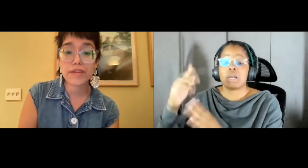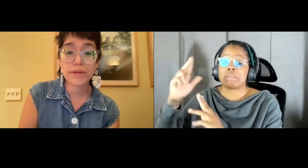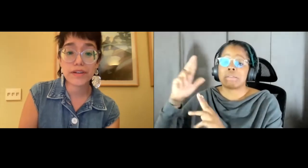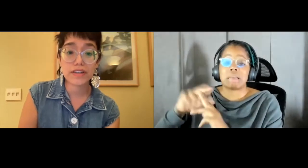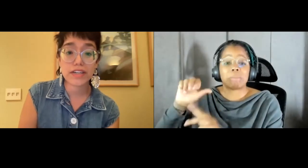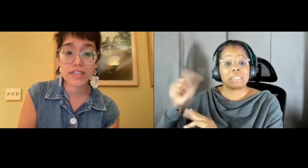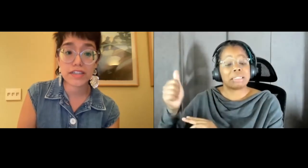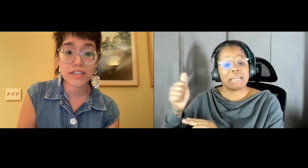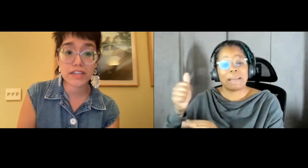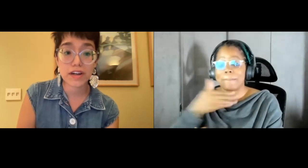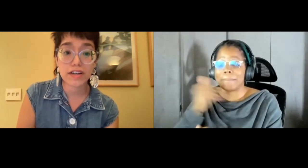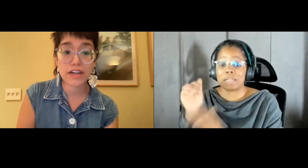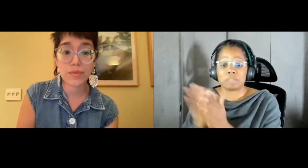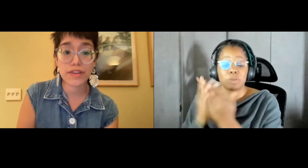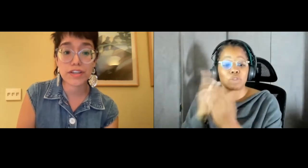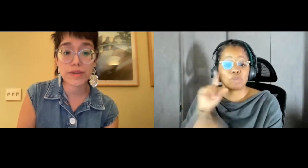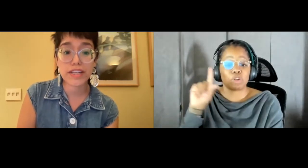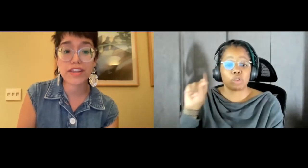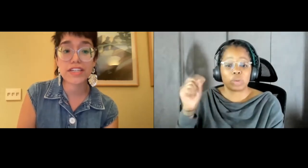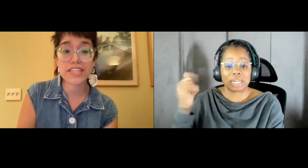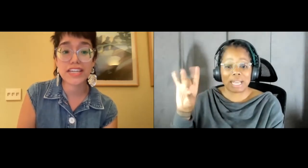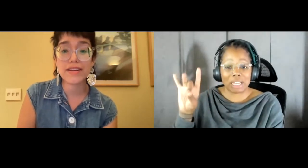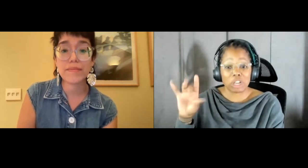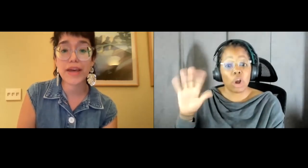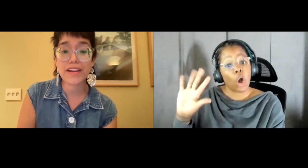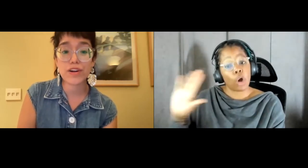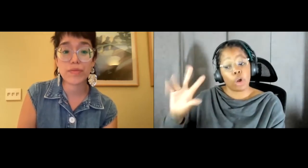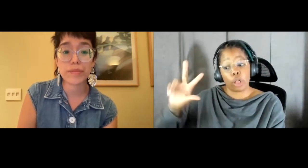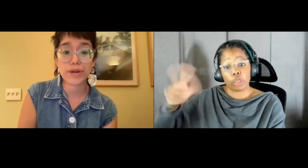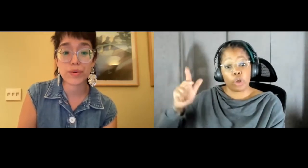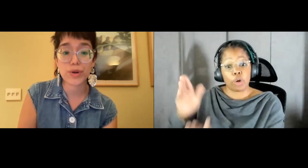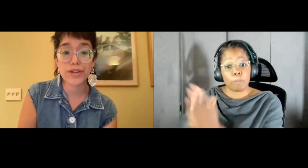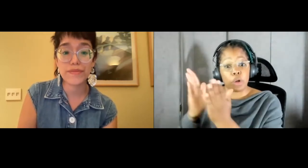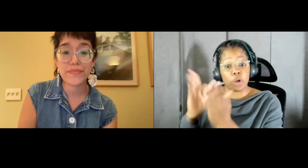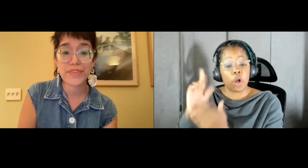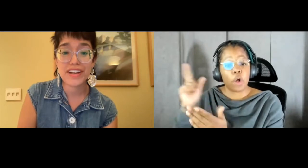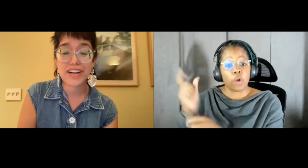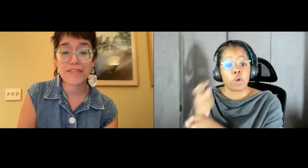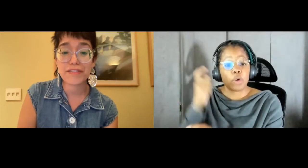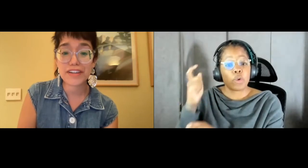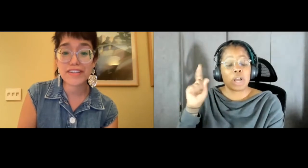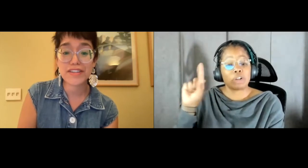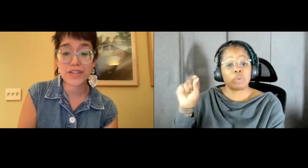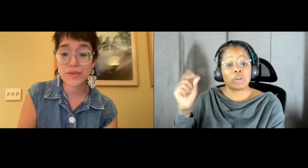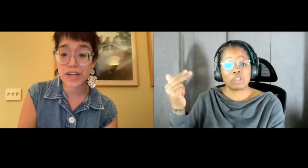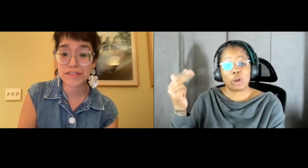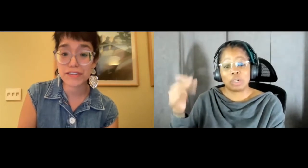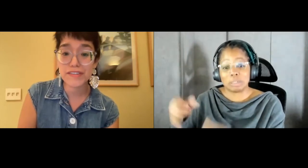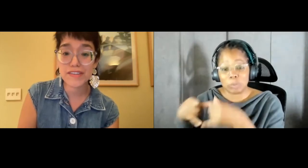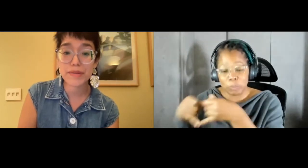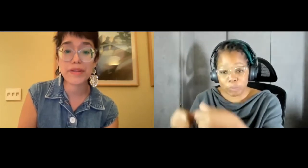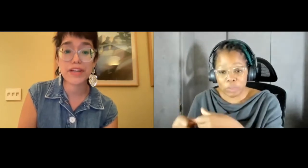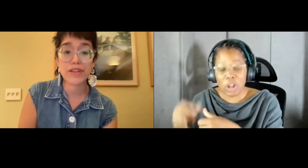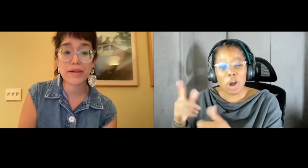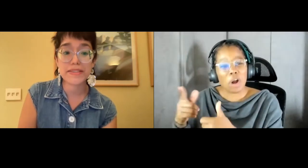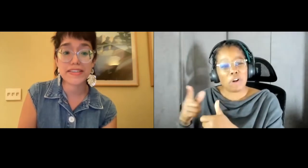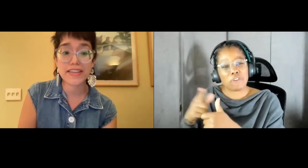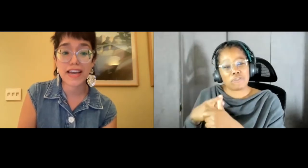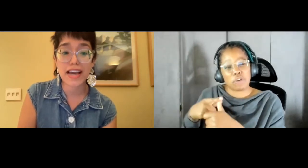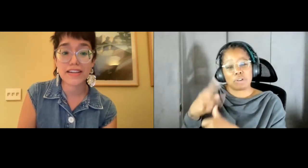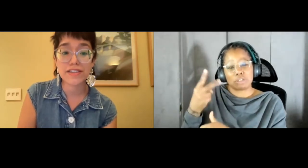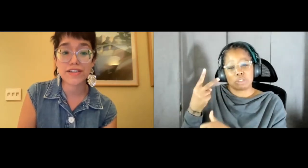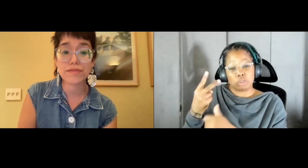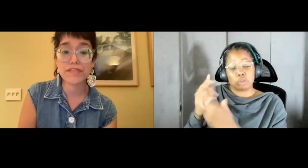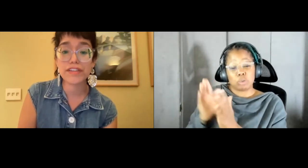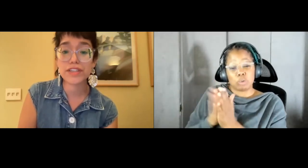Her third book, Gun Dealer's Daughter, won the 2013 PEN Open Book Award. Her first two novels,